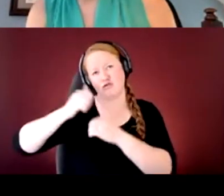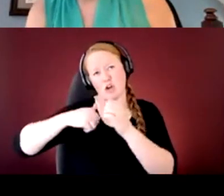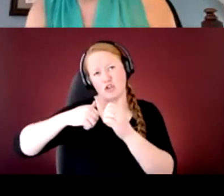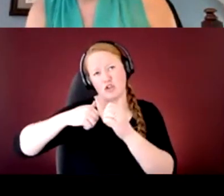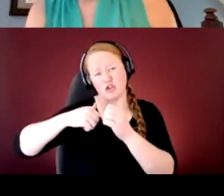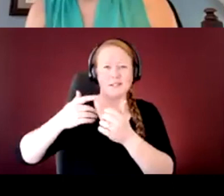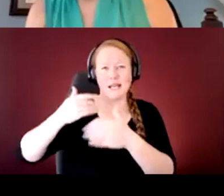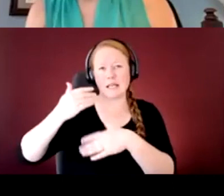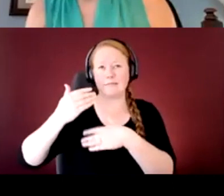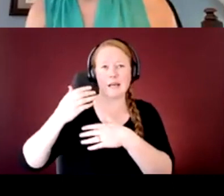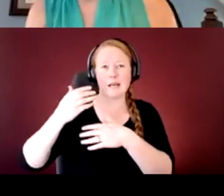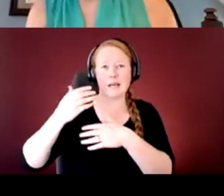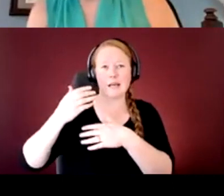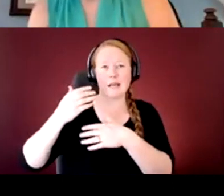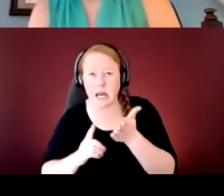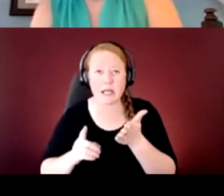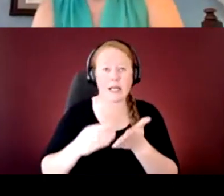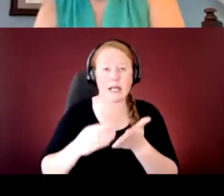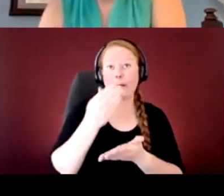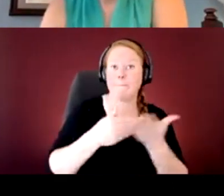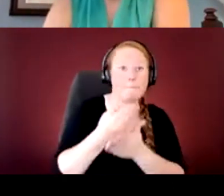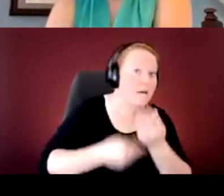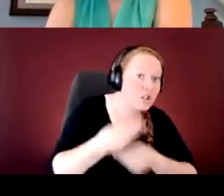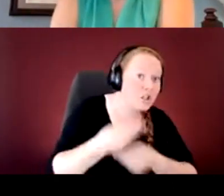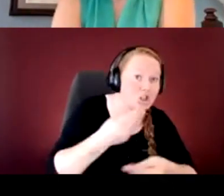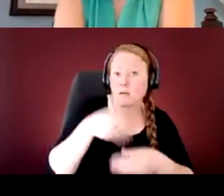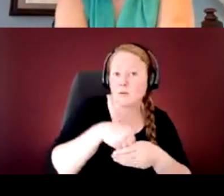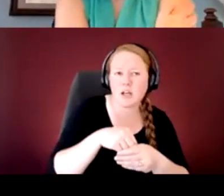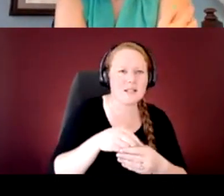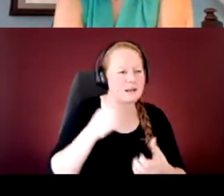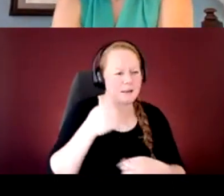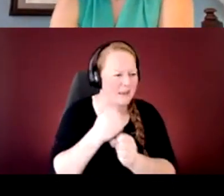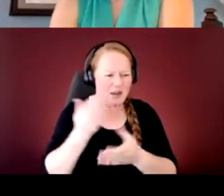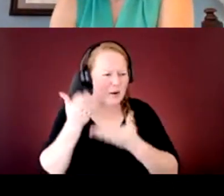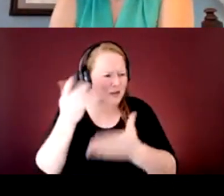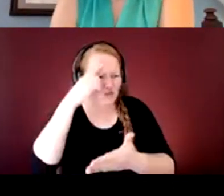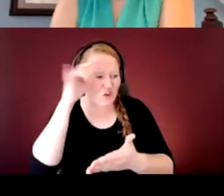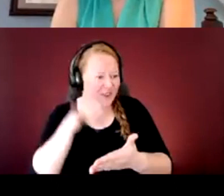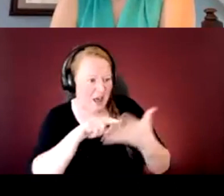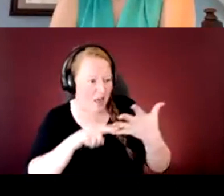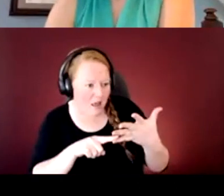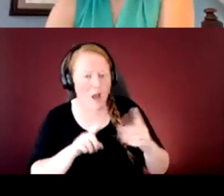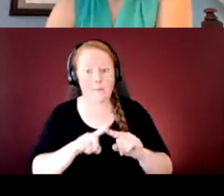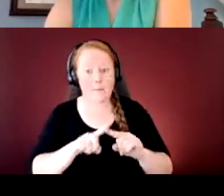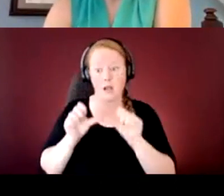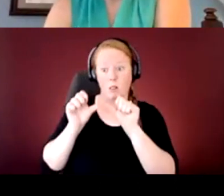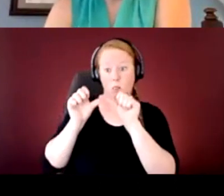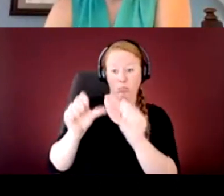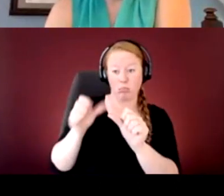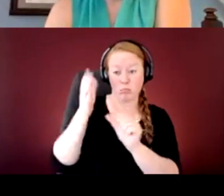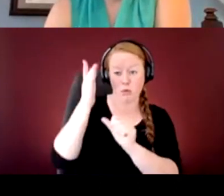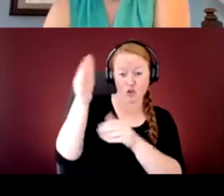like participatory budgeting and making recommendations for those things, but also longer term planning. But this might be something that we need to